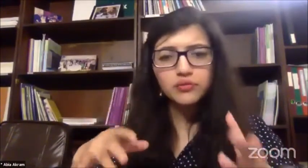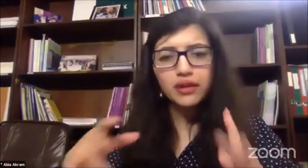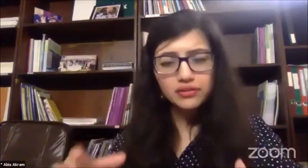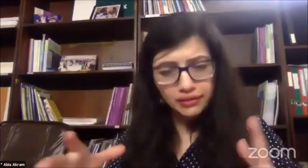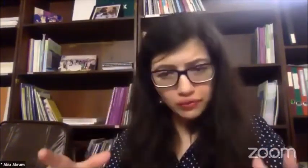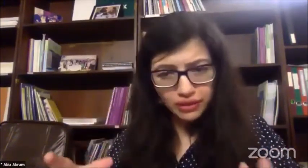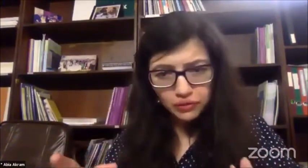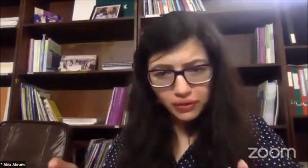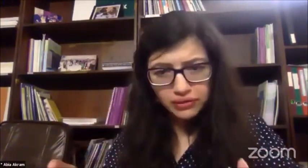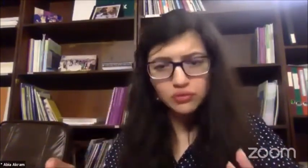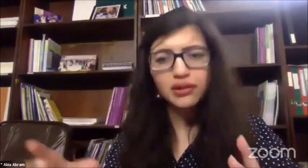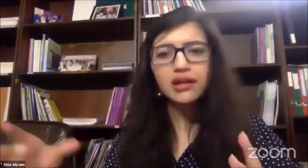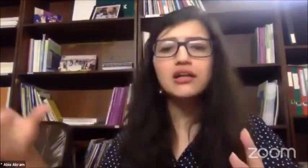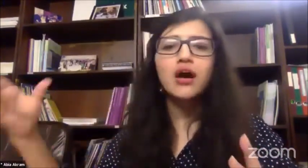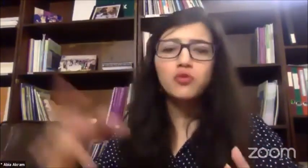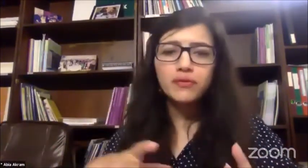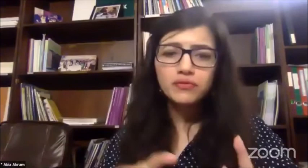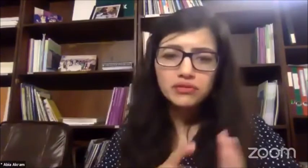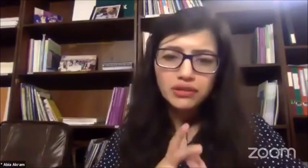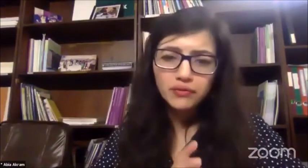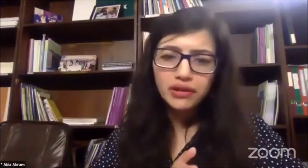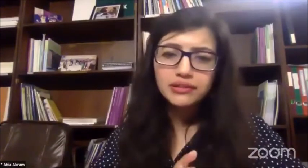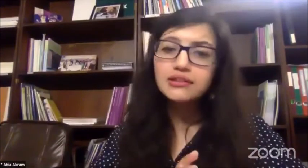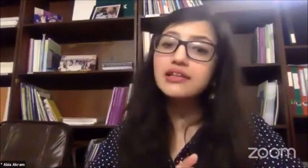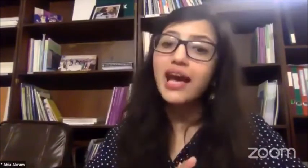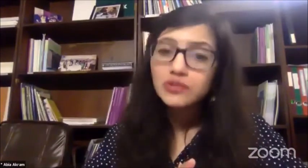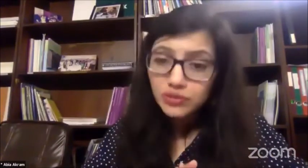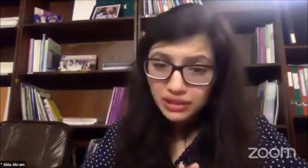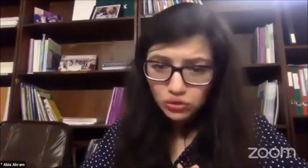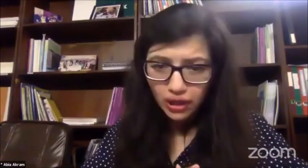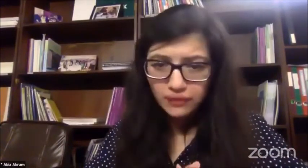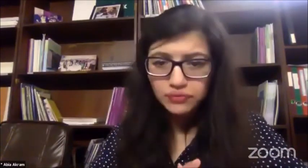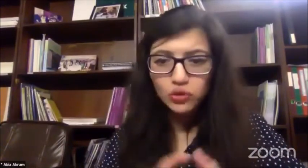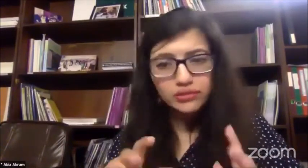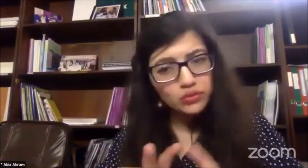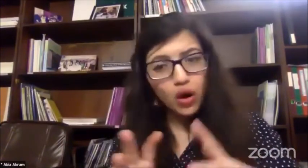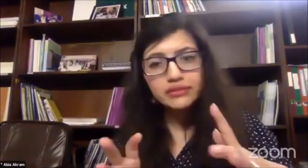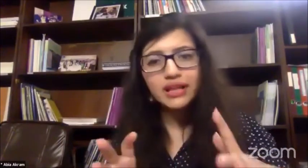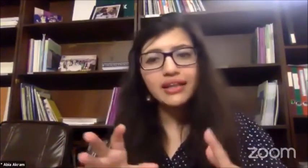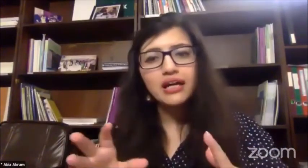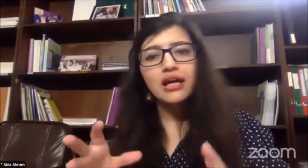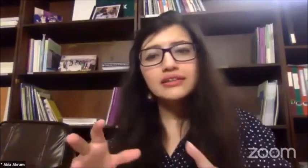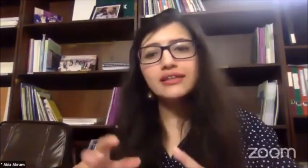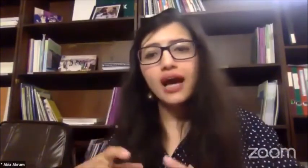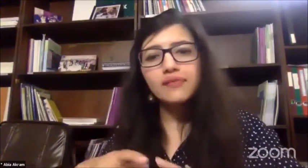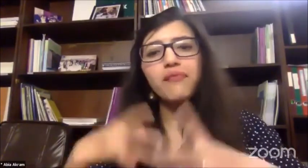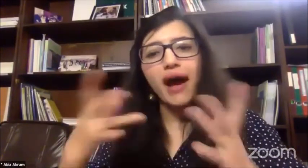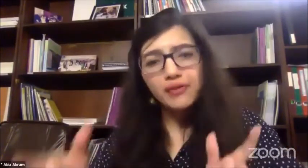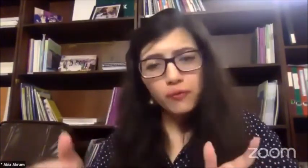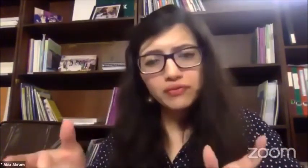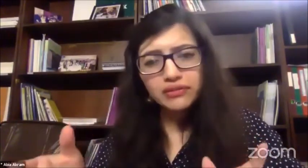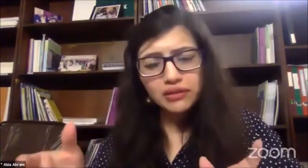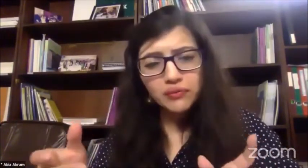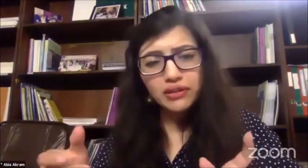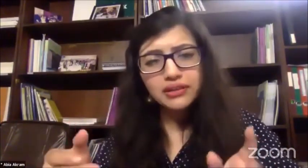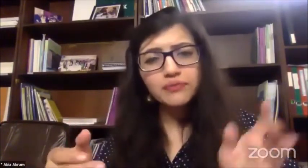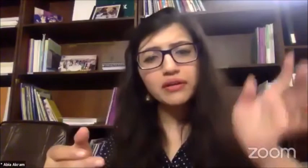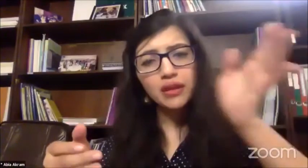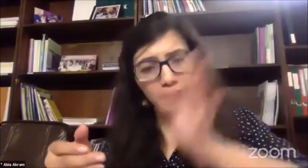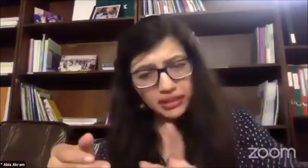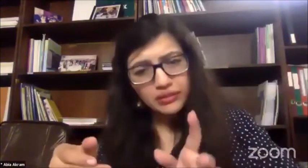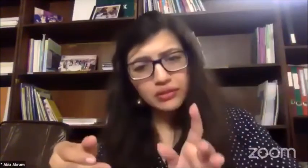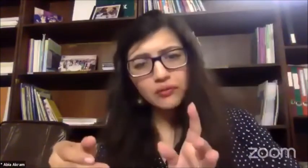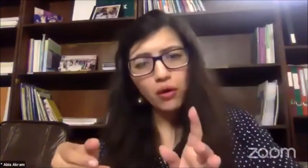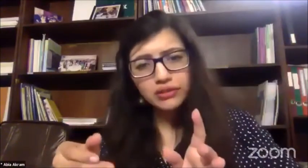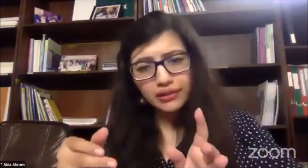spaces, where the safety spaces where women with disabilities can reach them. So it's not like designed by women with disability, but